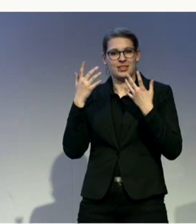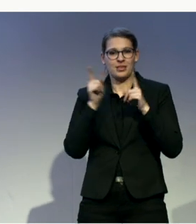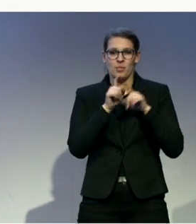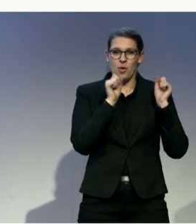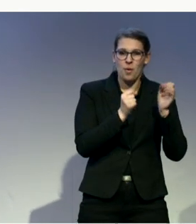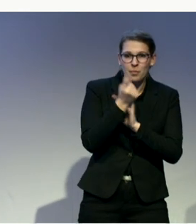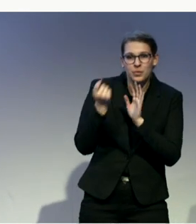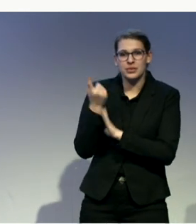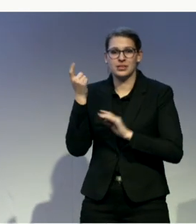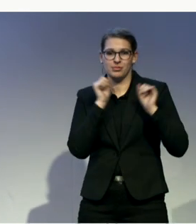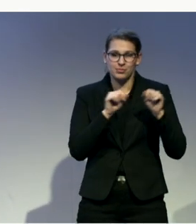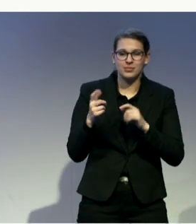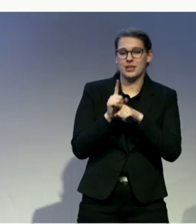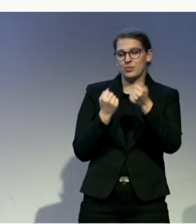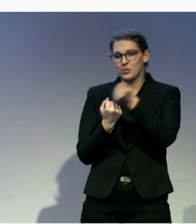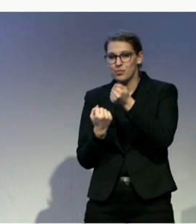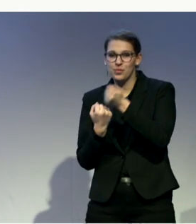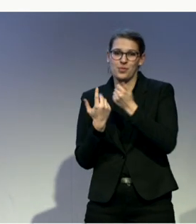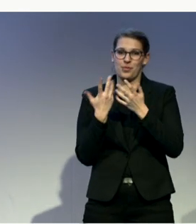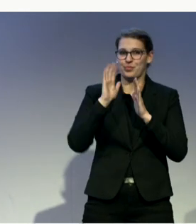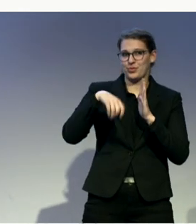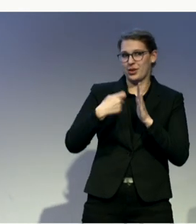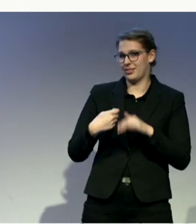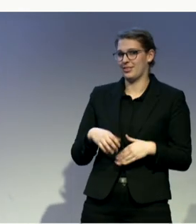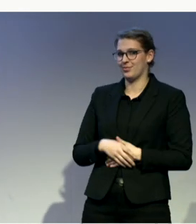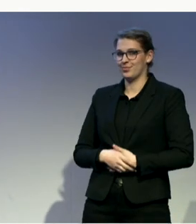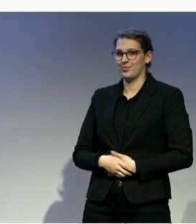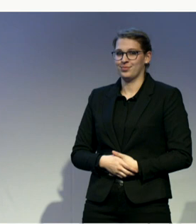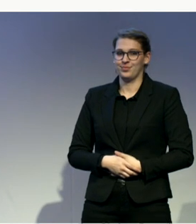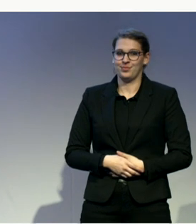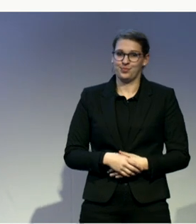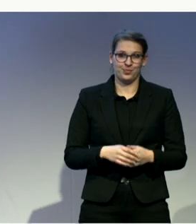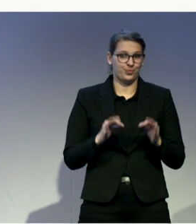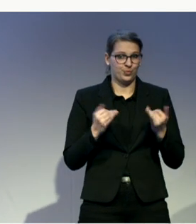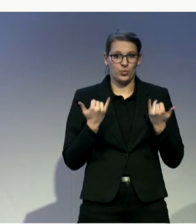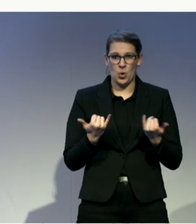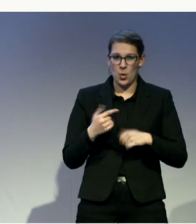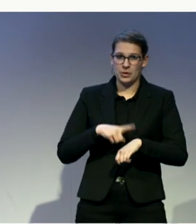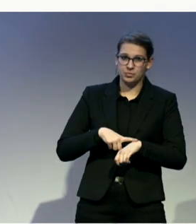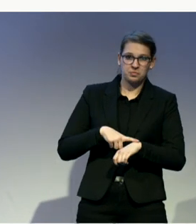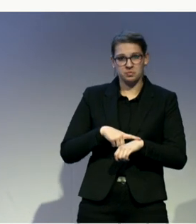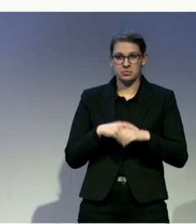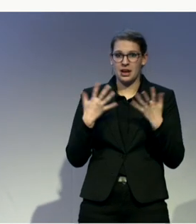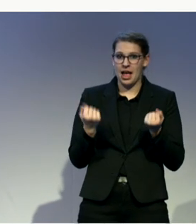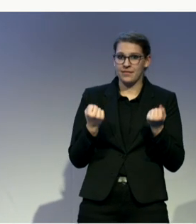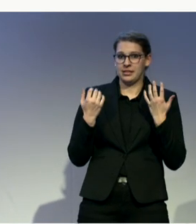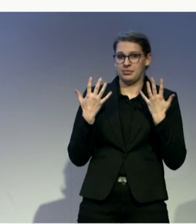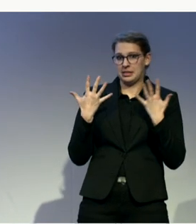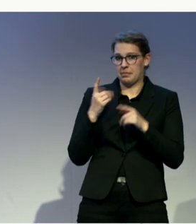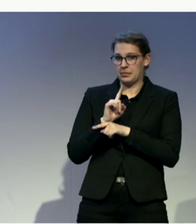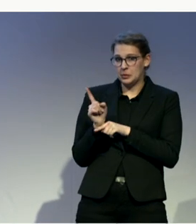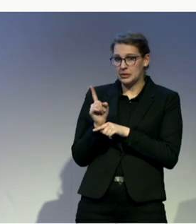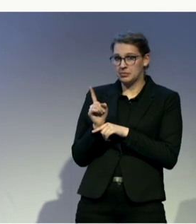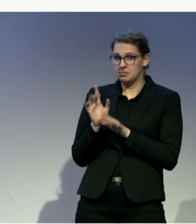is one of the things we saw from the video. So now I think we have 10 minutes, more or less, 10, 15